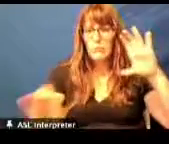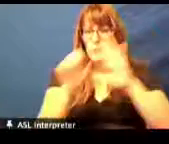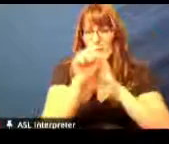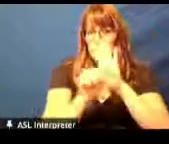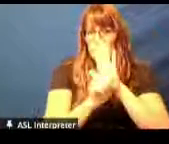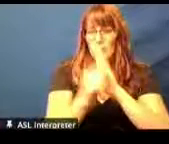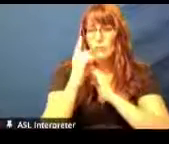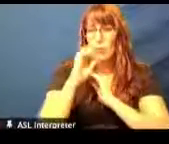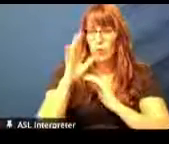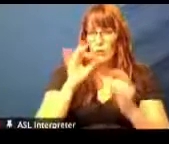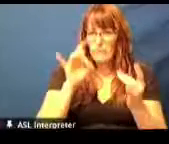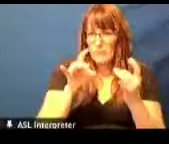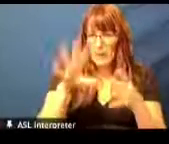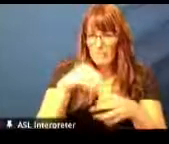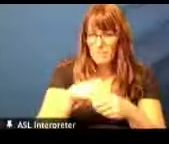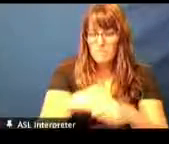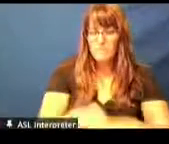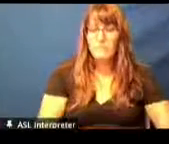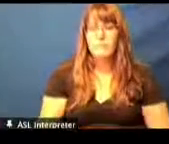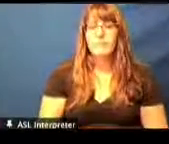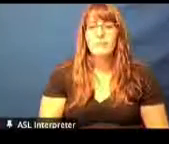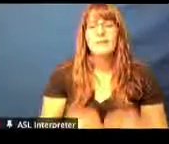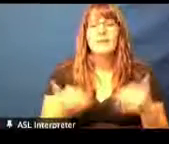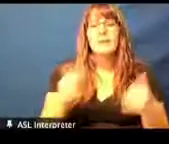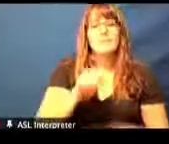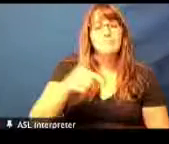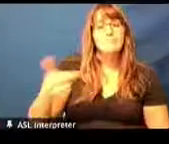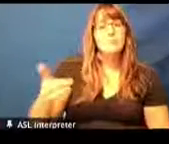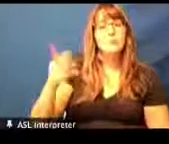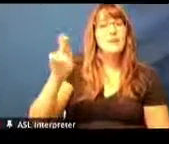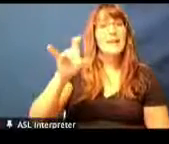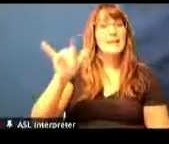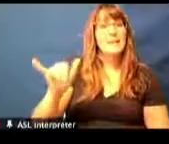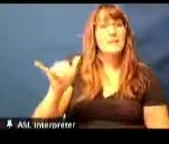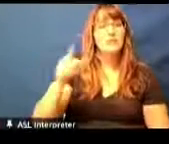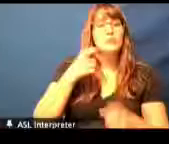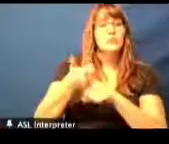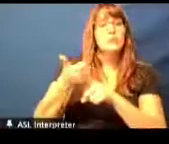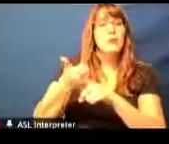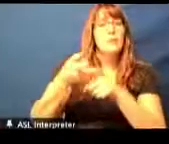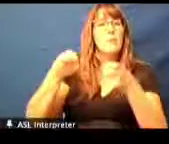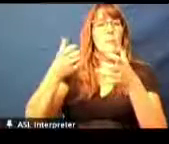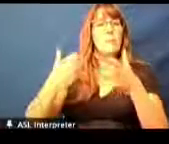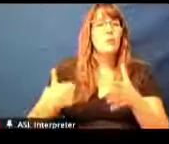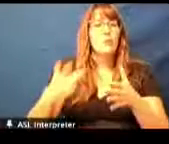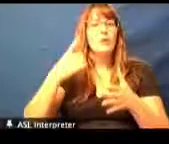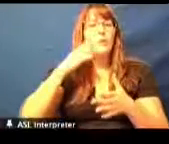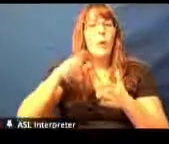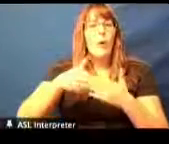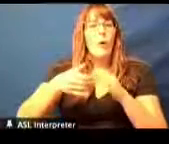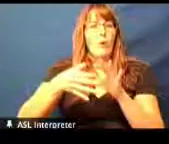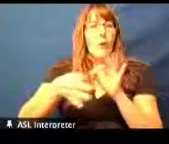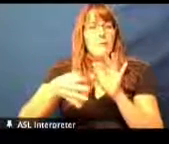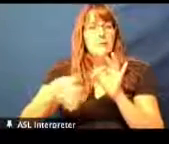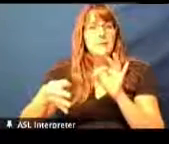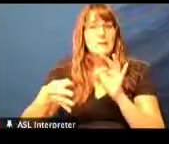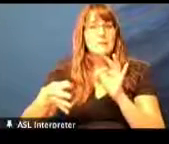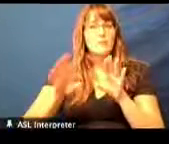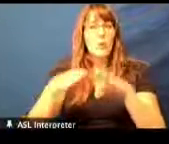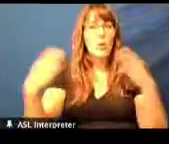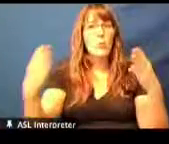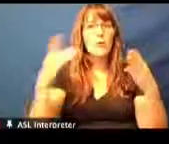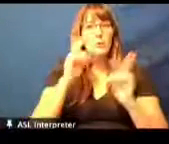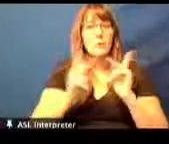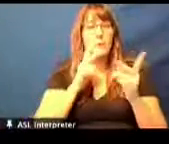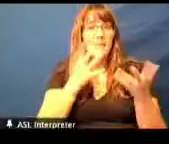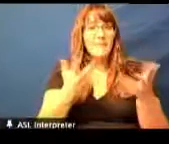public input. Now, I'm going to pass this over to Katie, our comment moderator, to continue with any public input. And we'll start with people